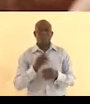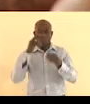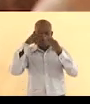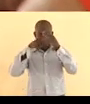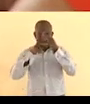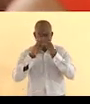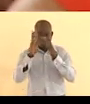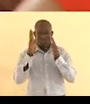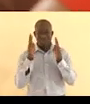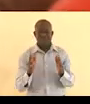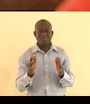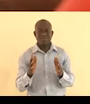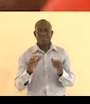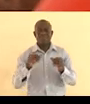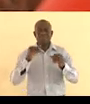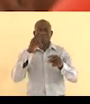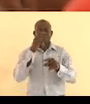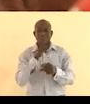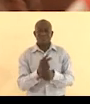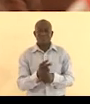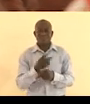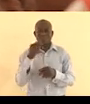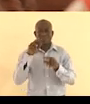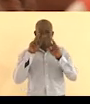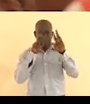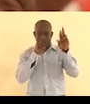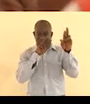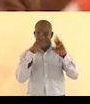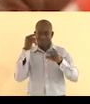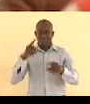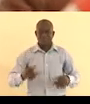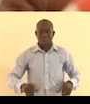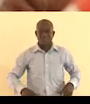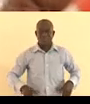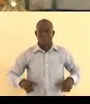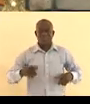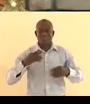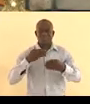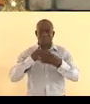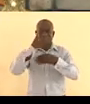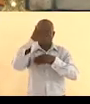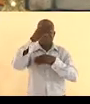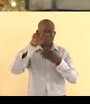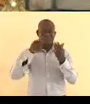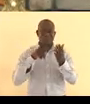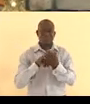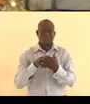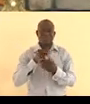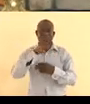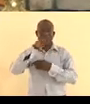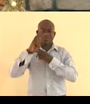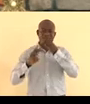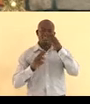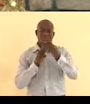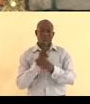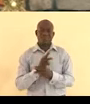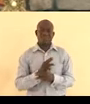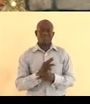You see, prophets are sustained by a vision of life beyond this world.